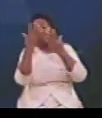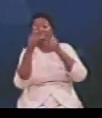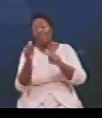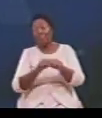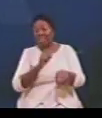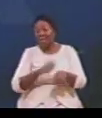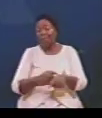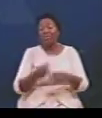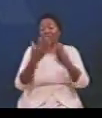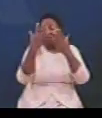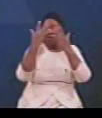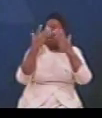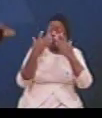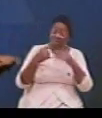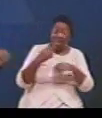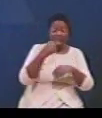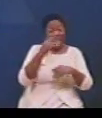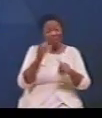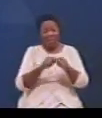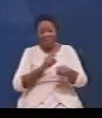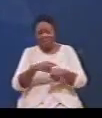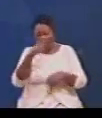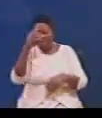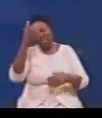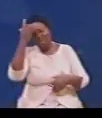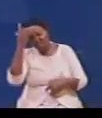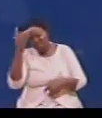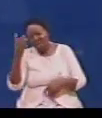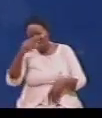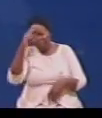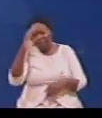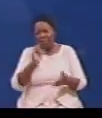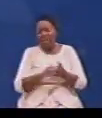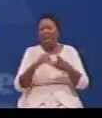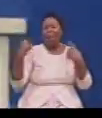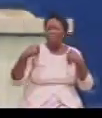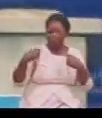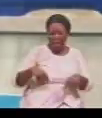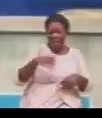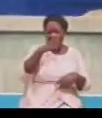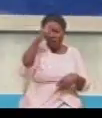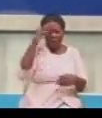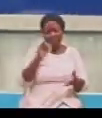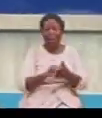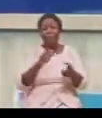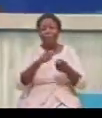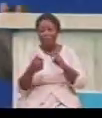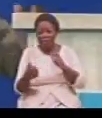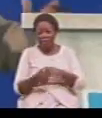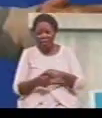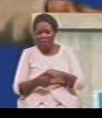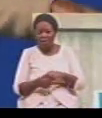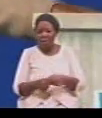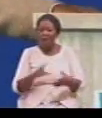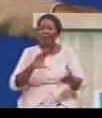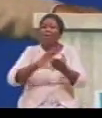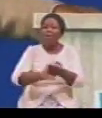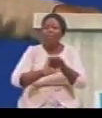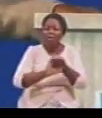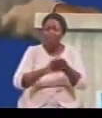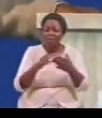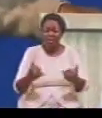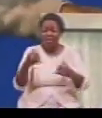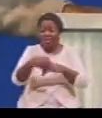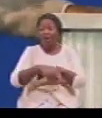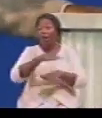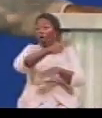always sad because you are sick, and because of that pain, and because of that problem, congratulations tonight.